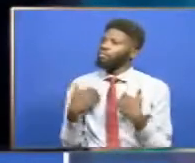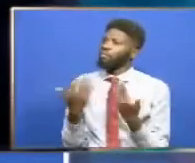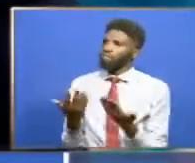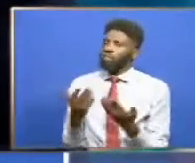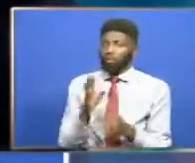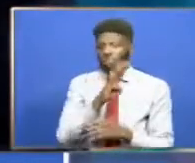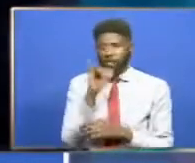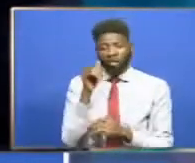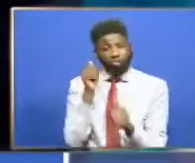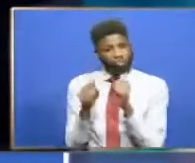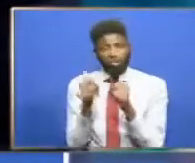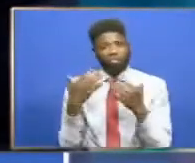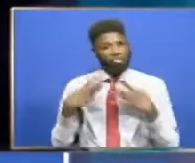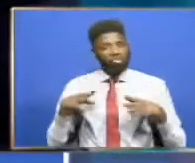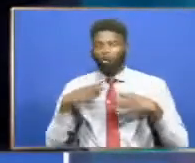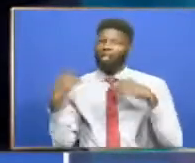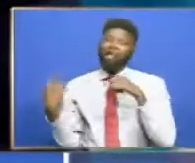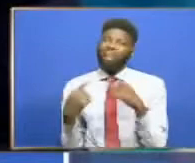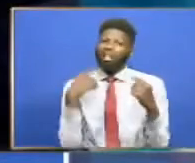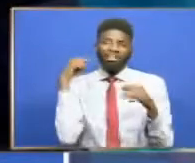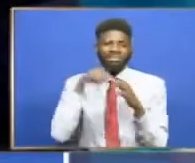BBI endgame.